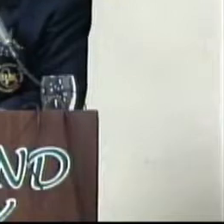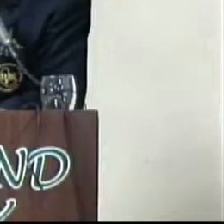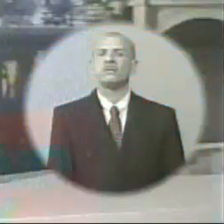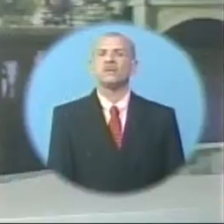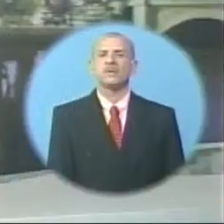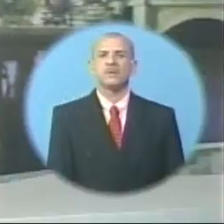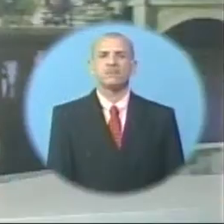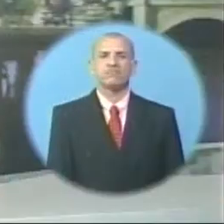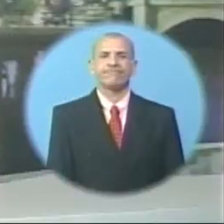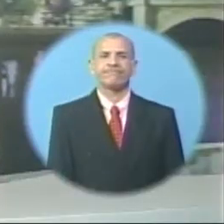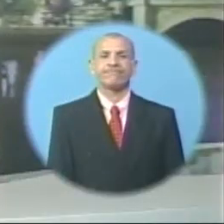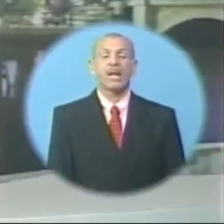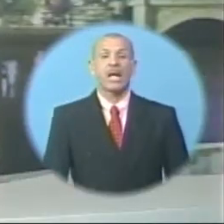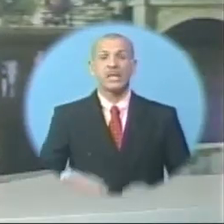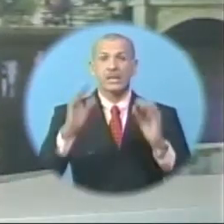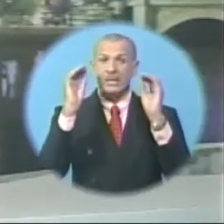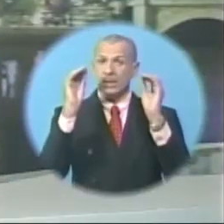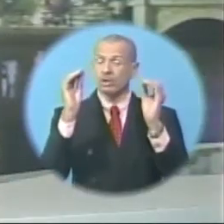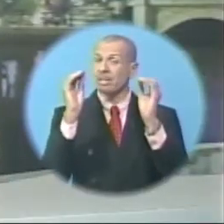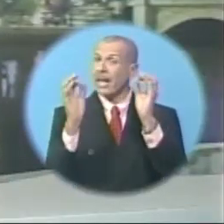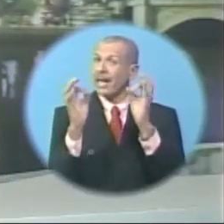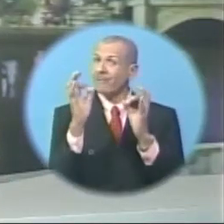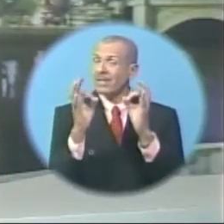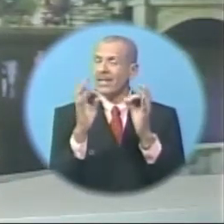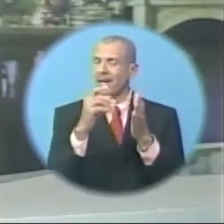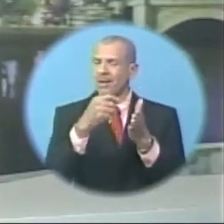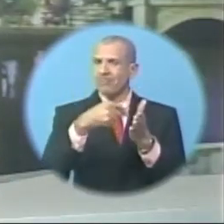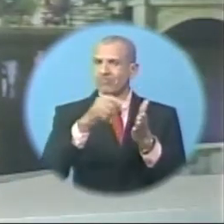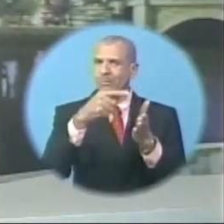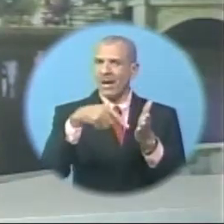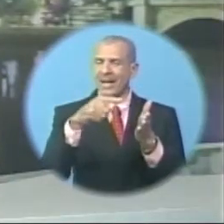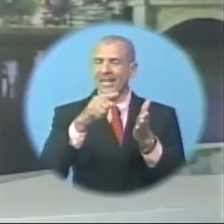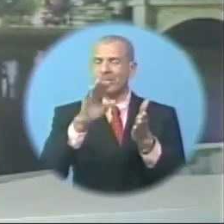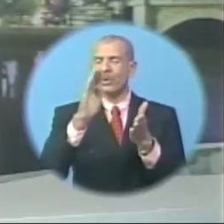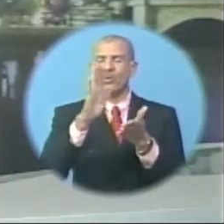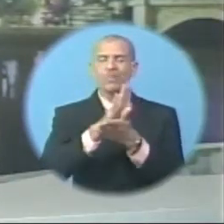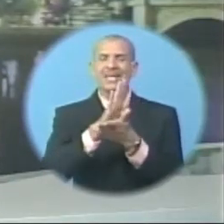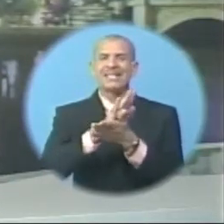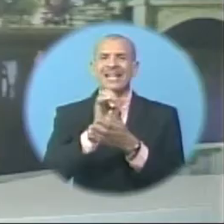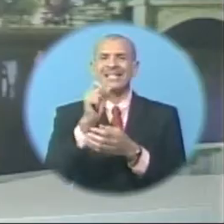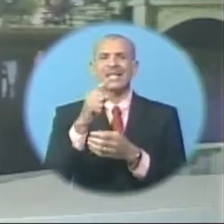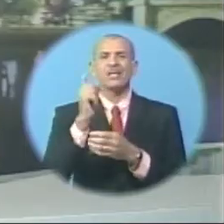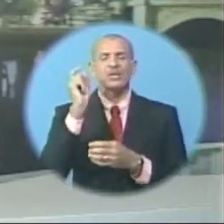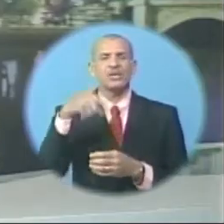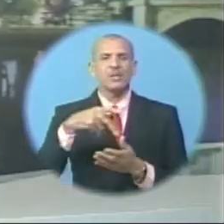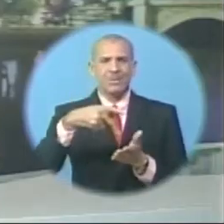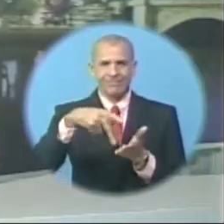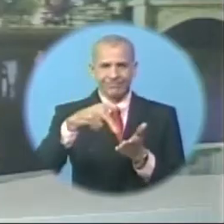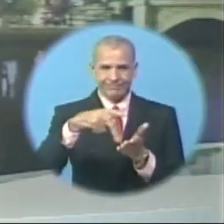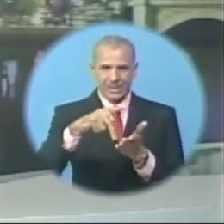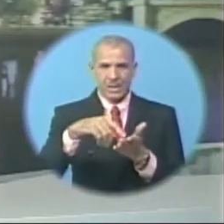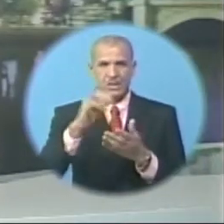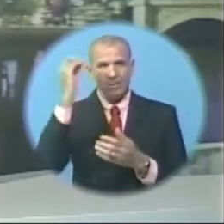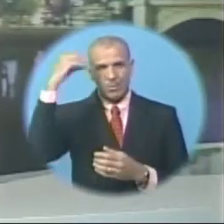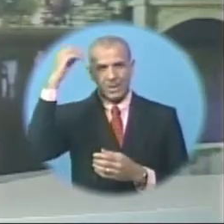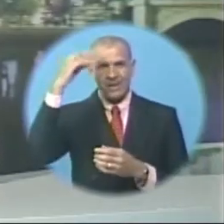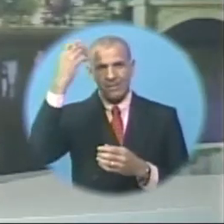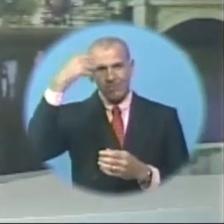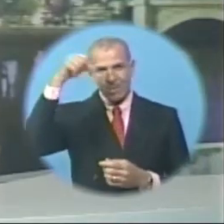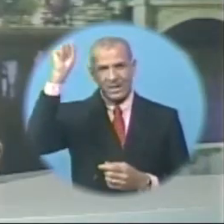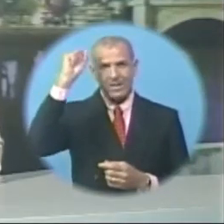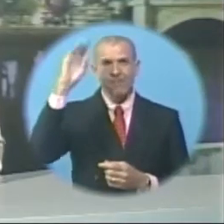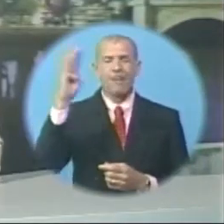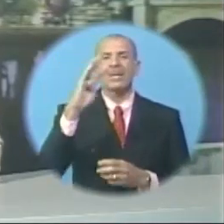Barbados. If teachers are marking school-based assessments, then they should be compensated. That's the opinion of President